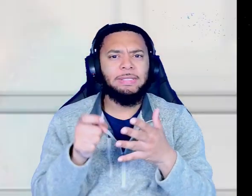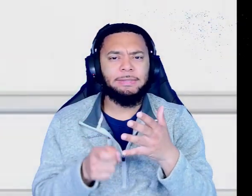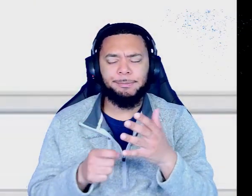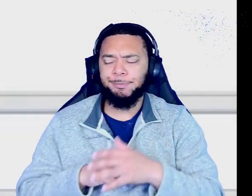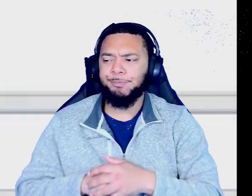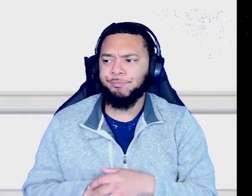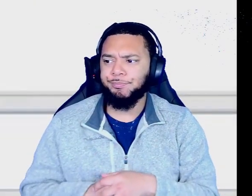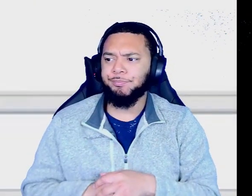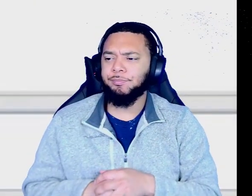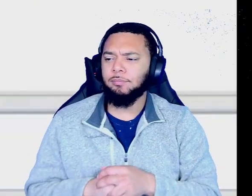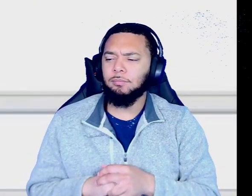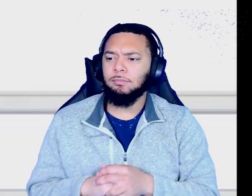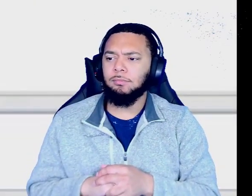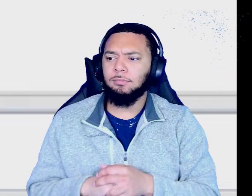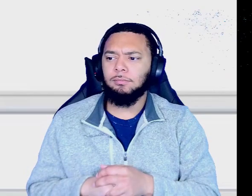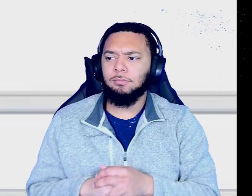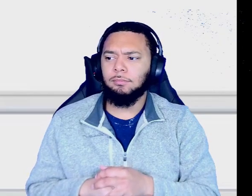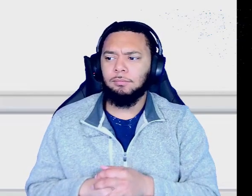that.